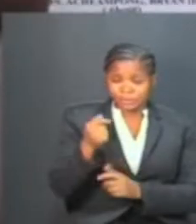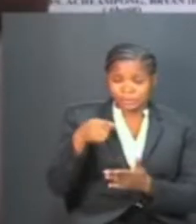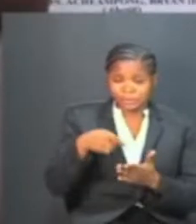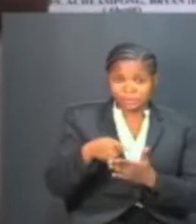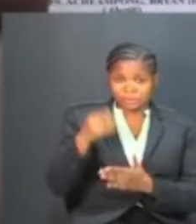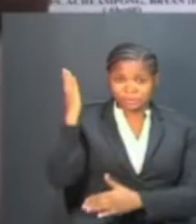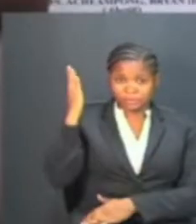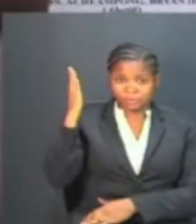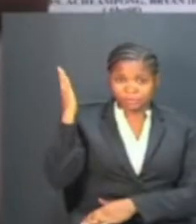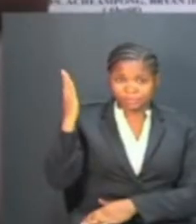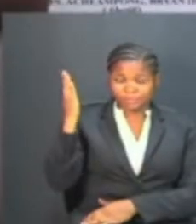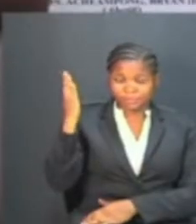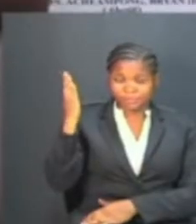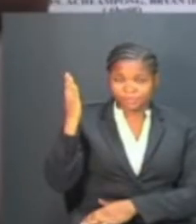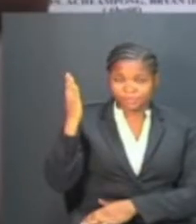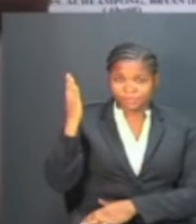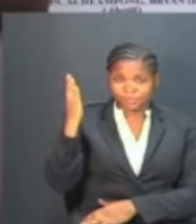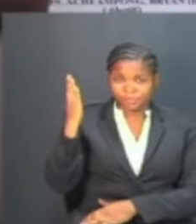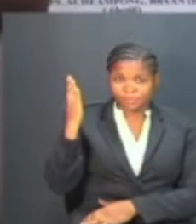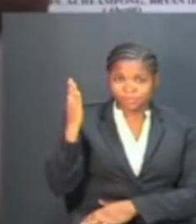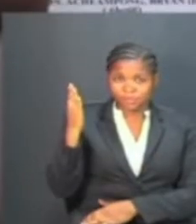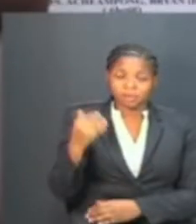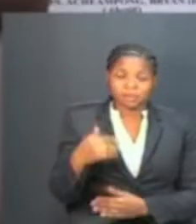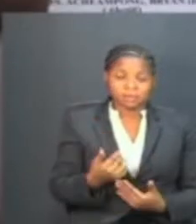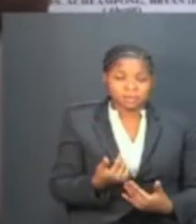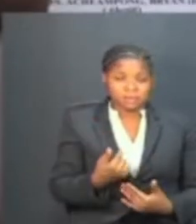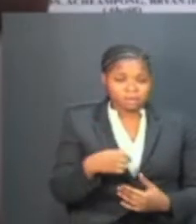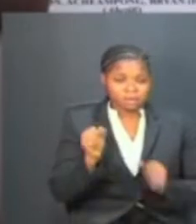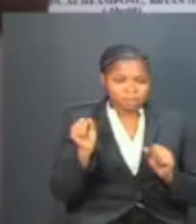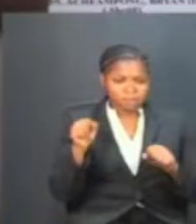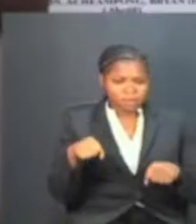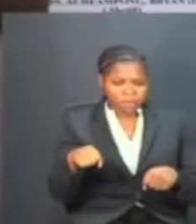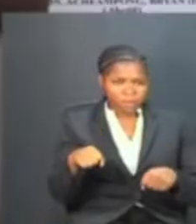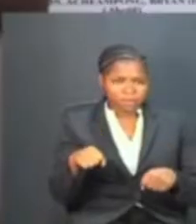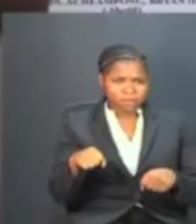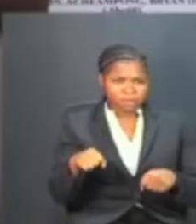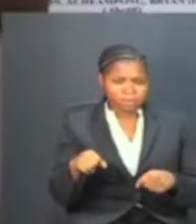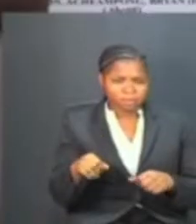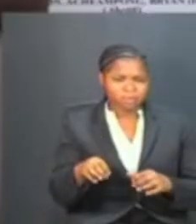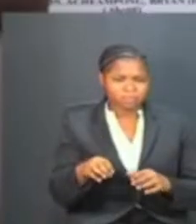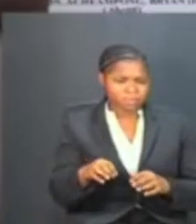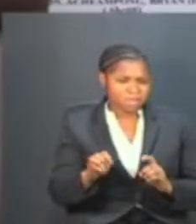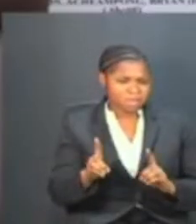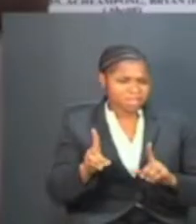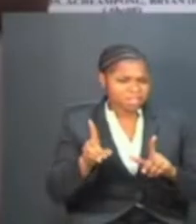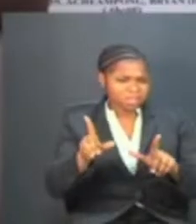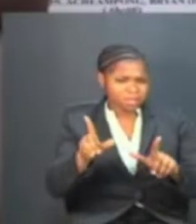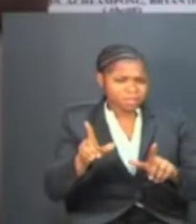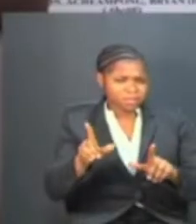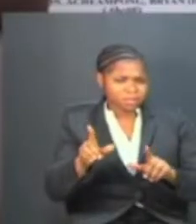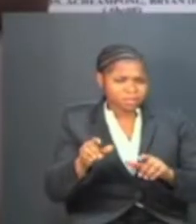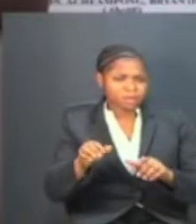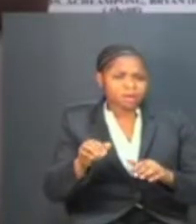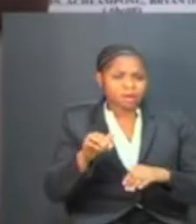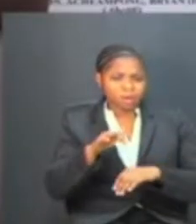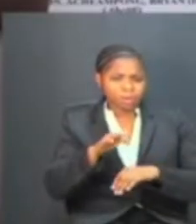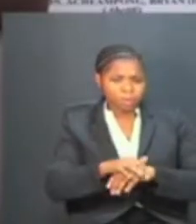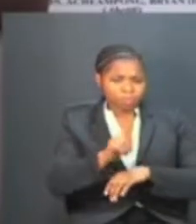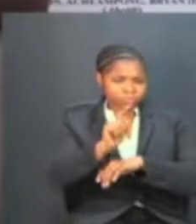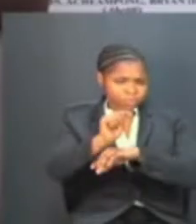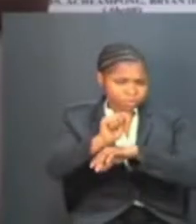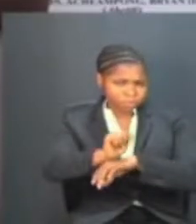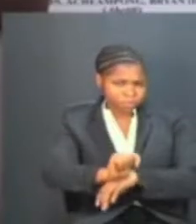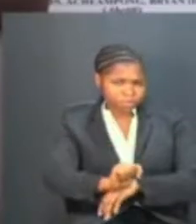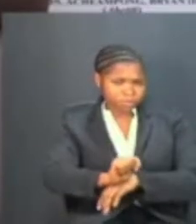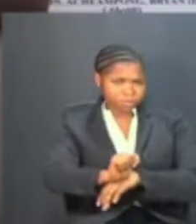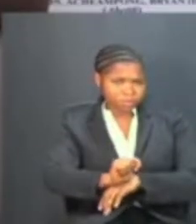to be able to also give out a form of education on tradition. And when I make such